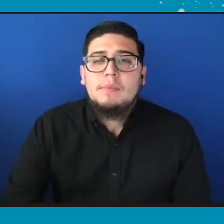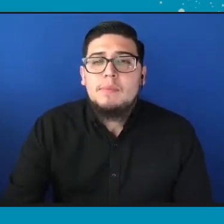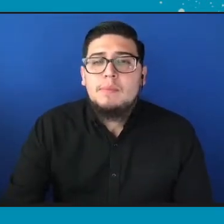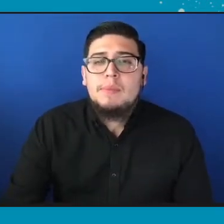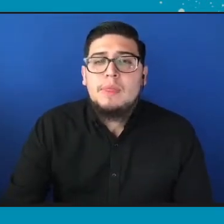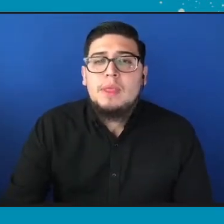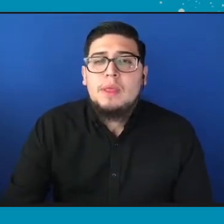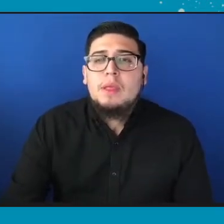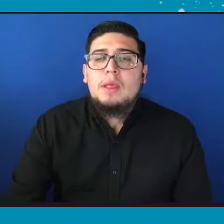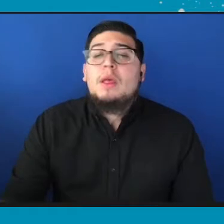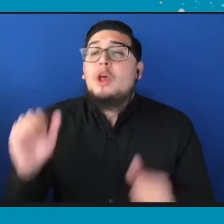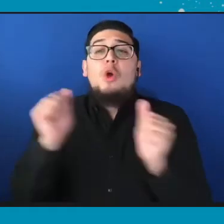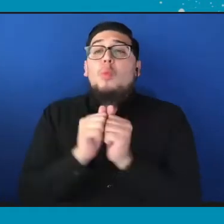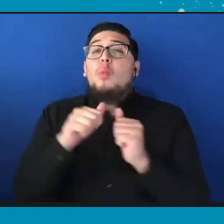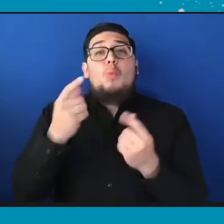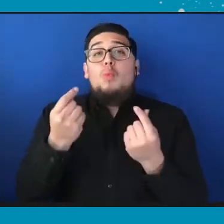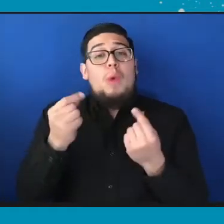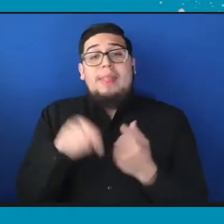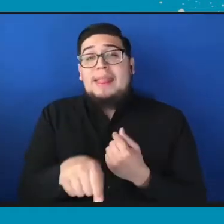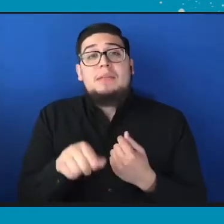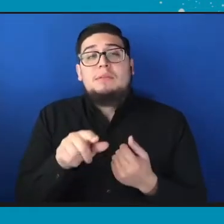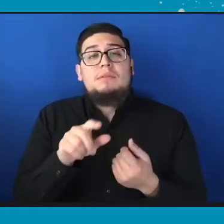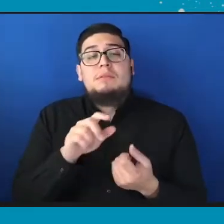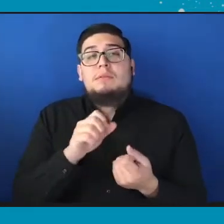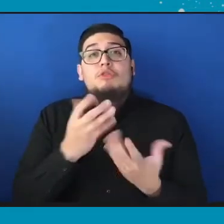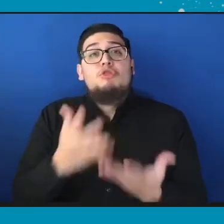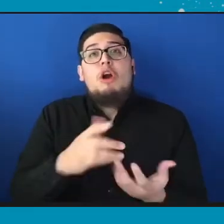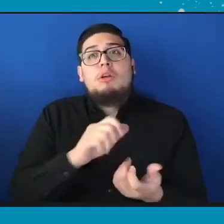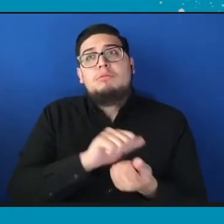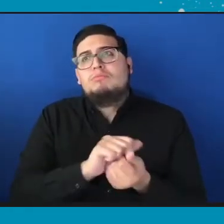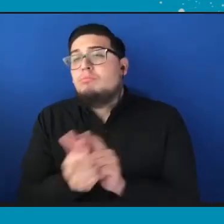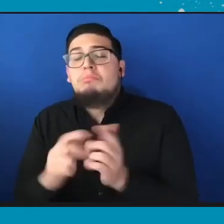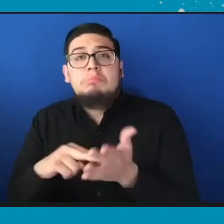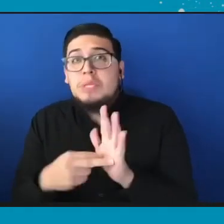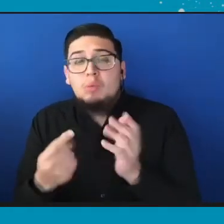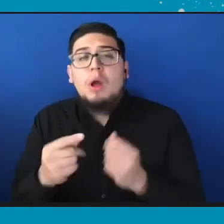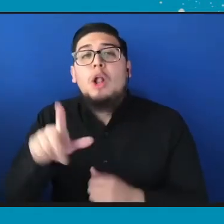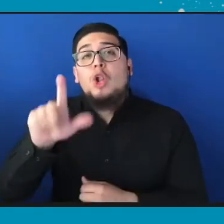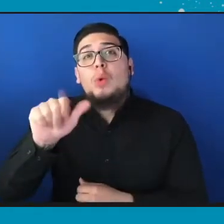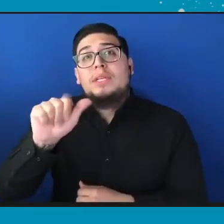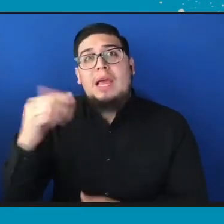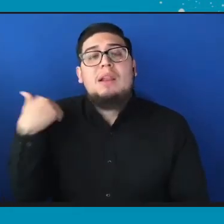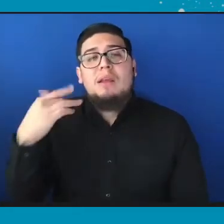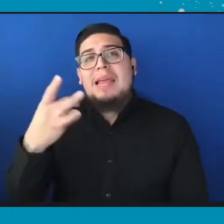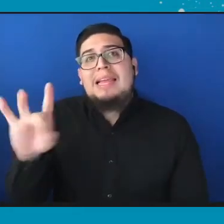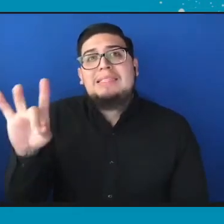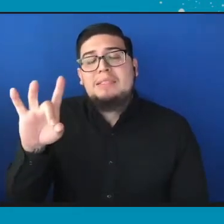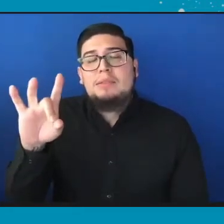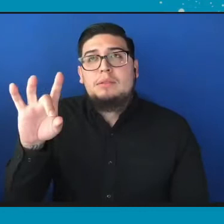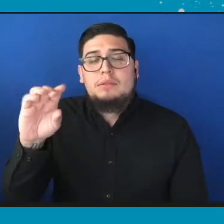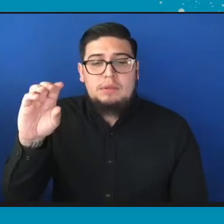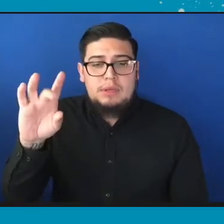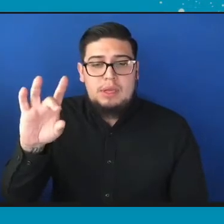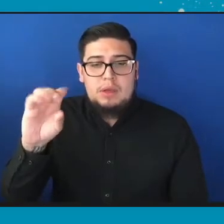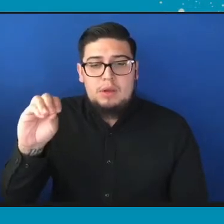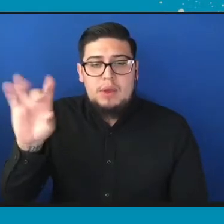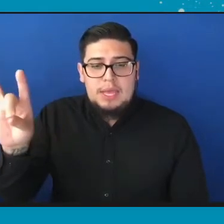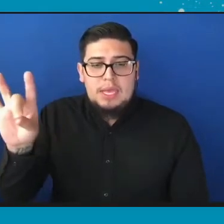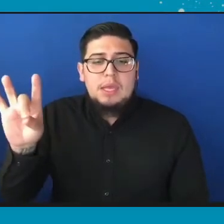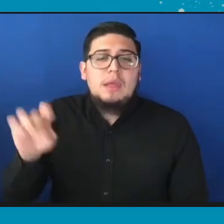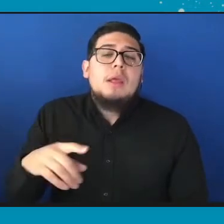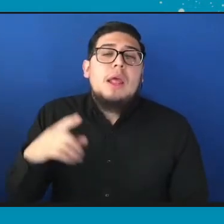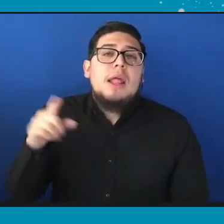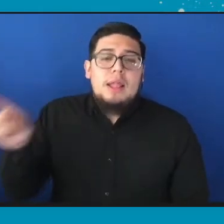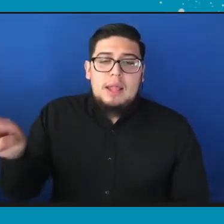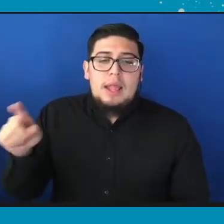What this translated into, so in Louisiana in 1888, Black voters again outnumbered white